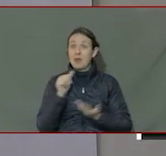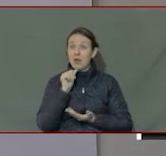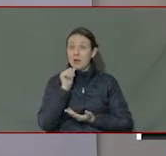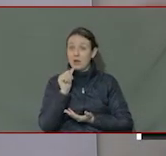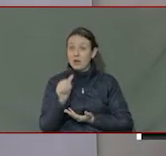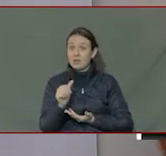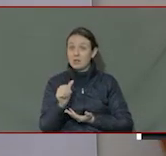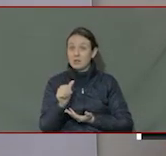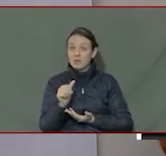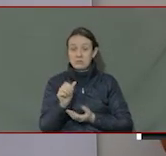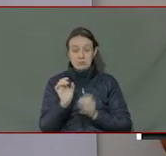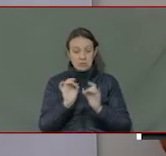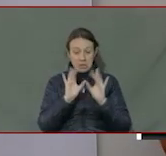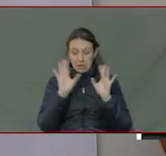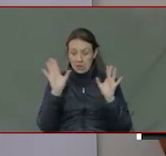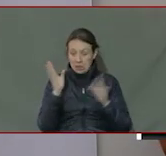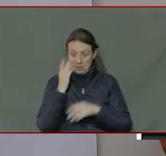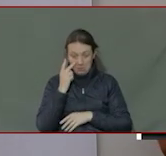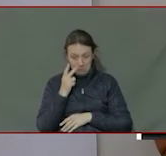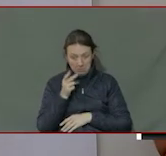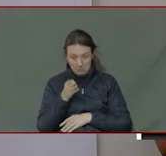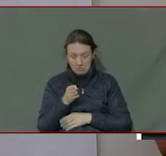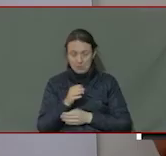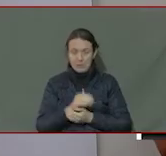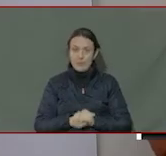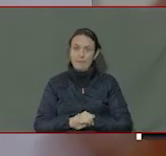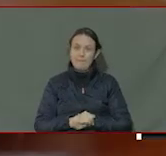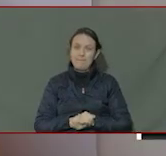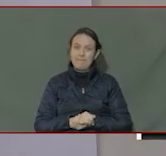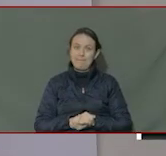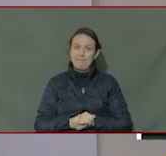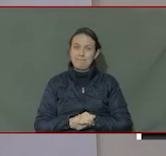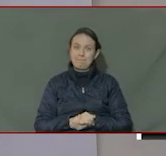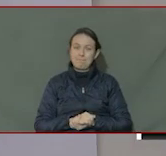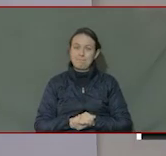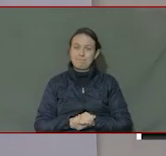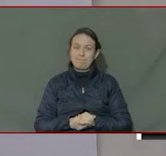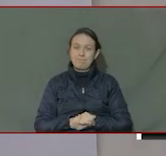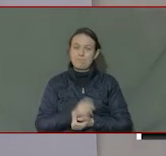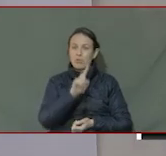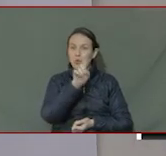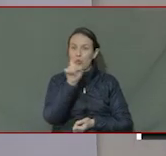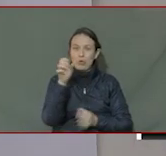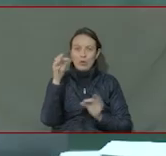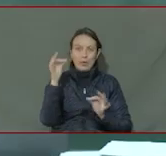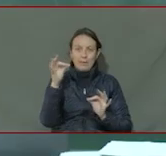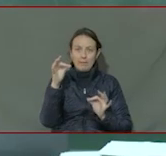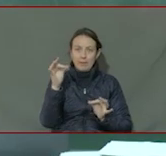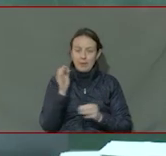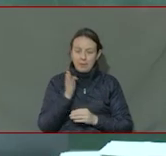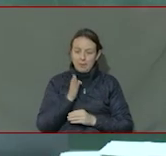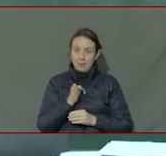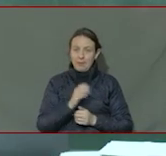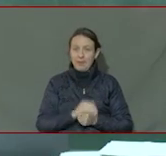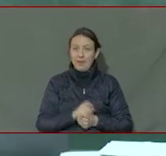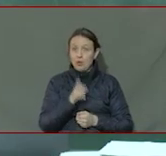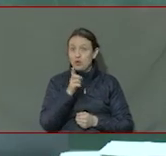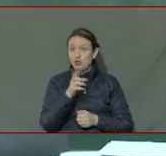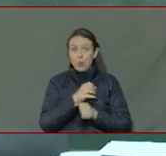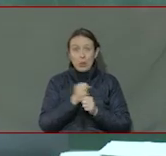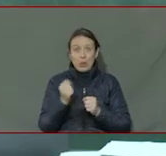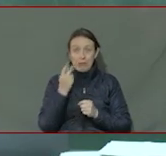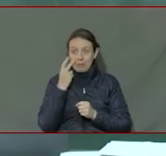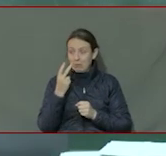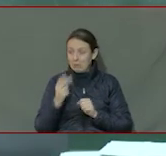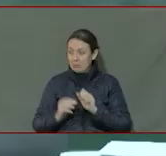are right there in front of you. It's in the question paper. So now, you've never seen anything like